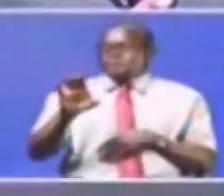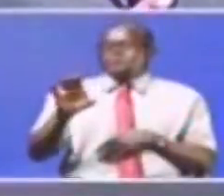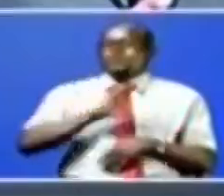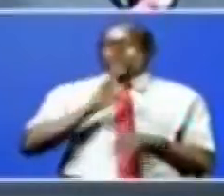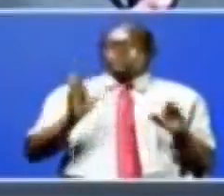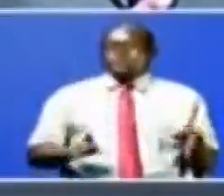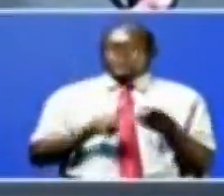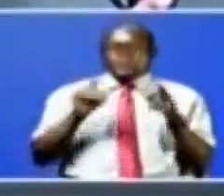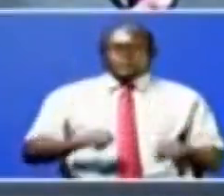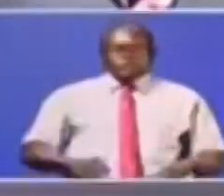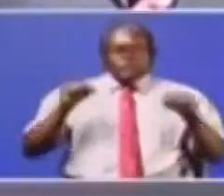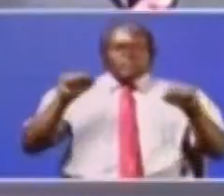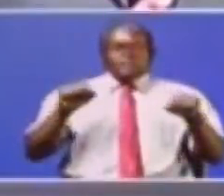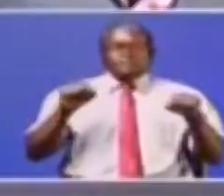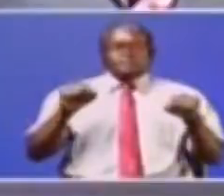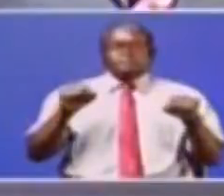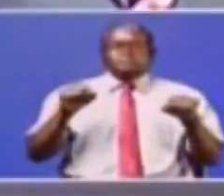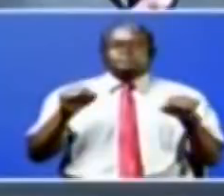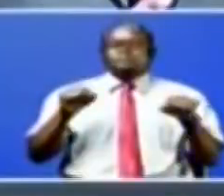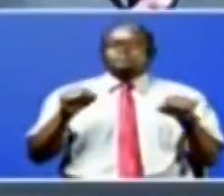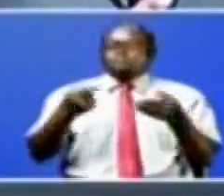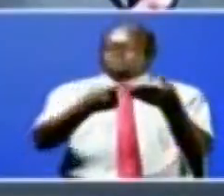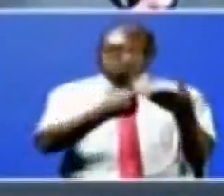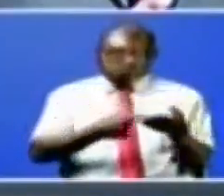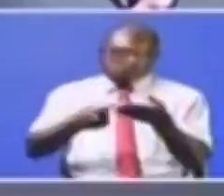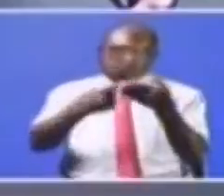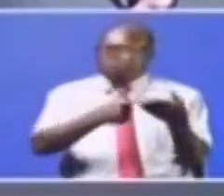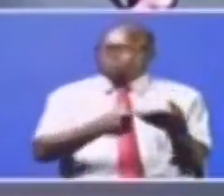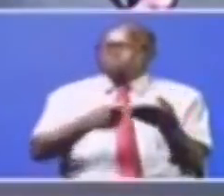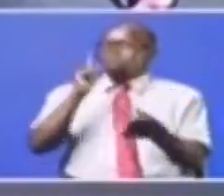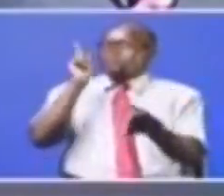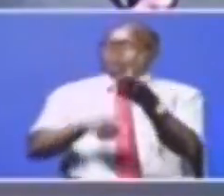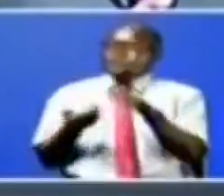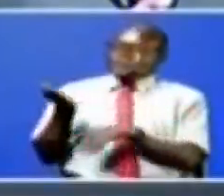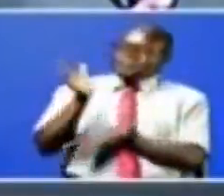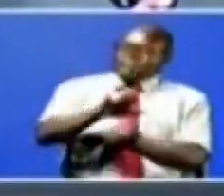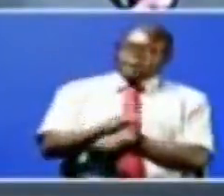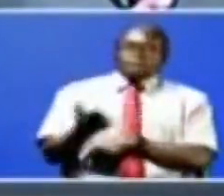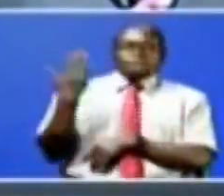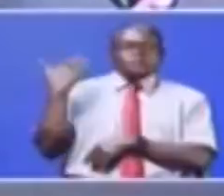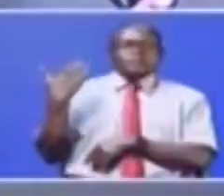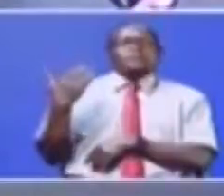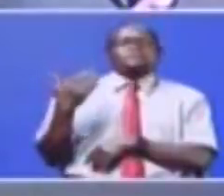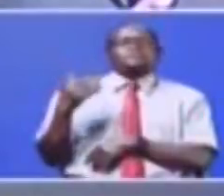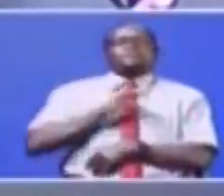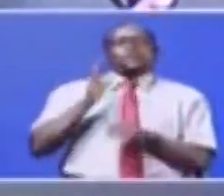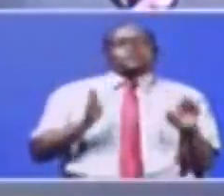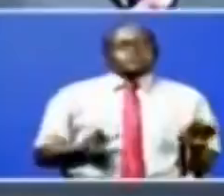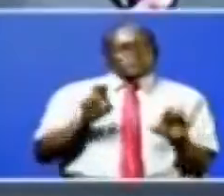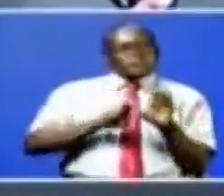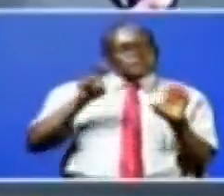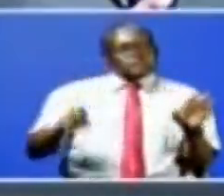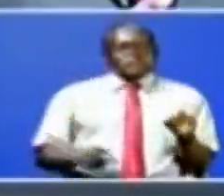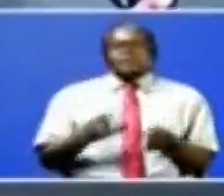and chairman Wafula Chebukati deliberate on the unexpected return of their former colleagues who had resigned. Now